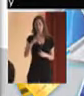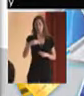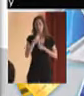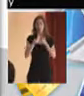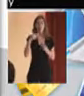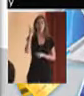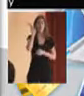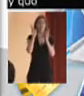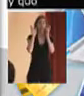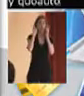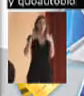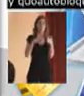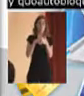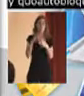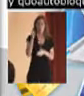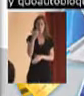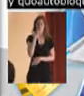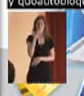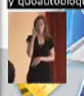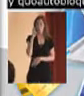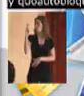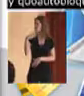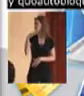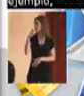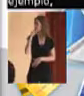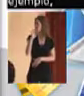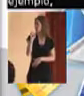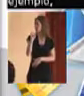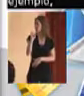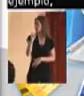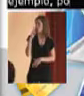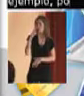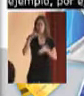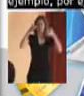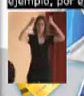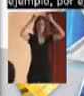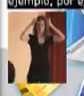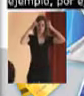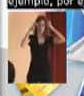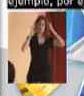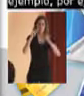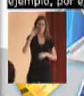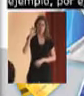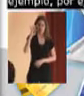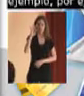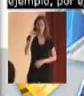and they block the auditive channel. An example is Sveta, where you wear a